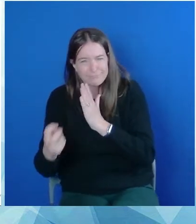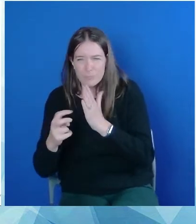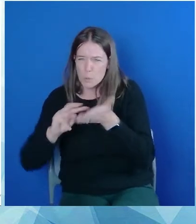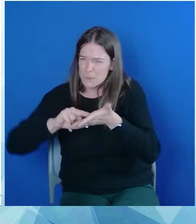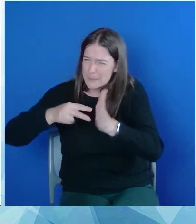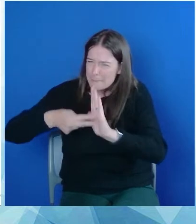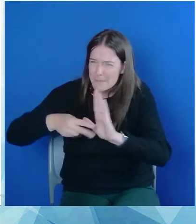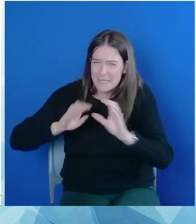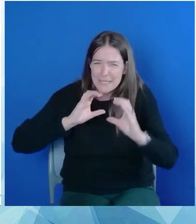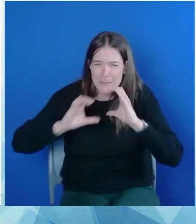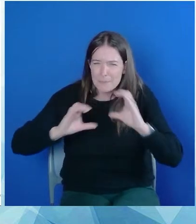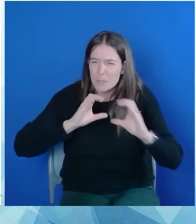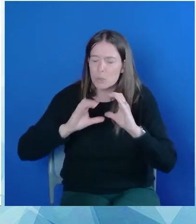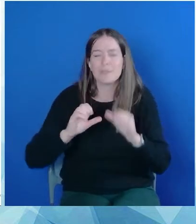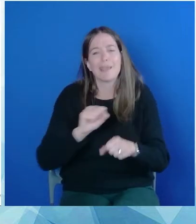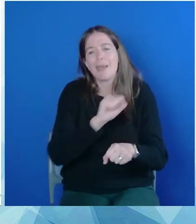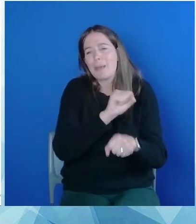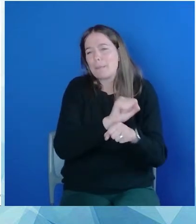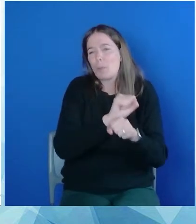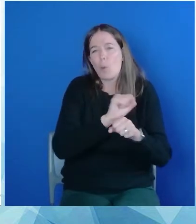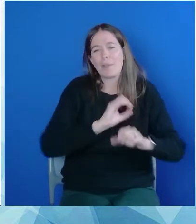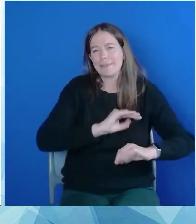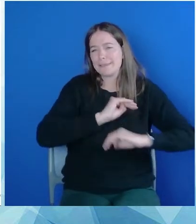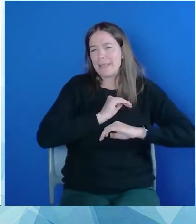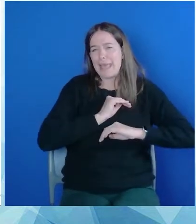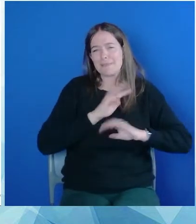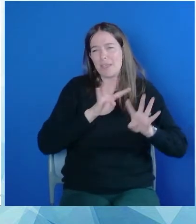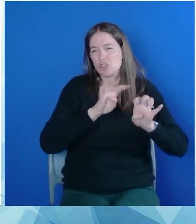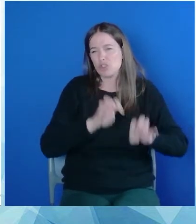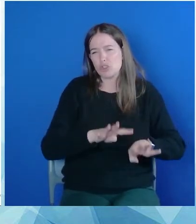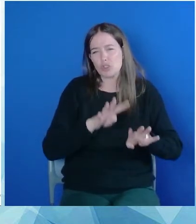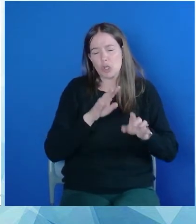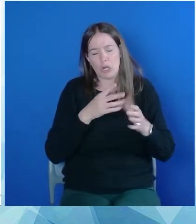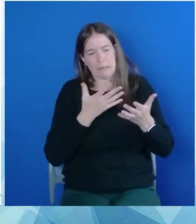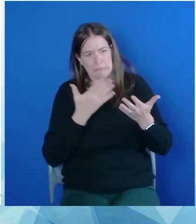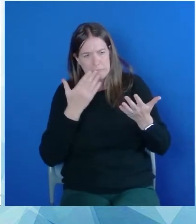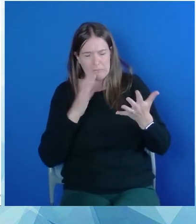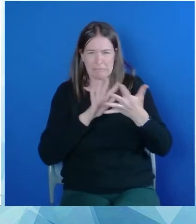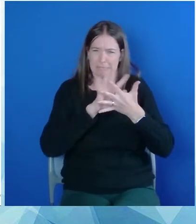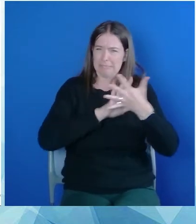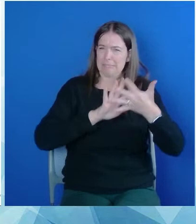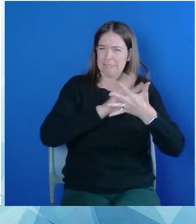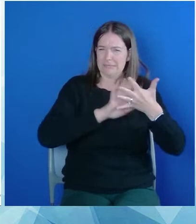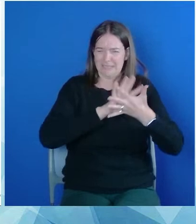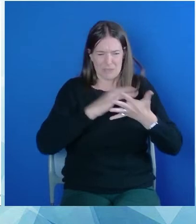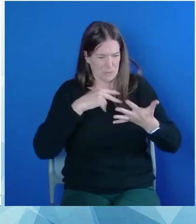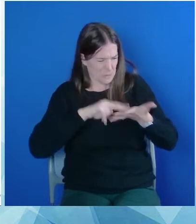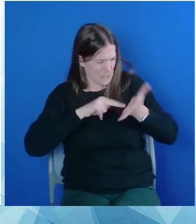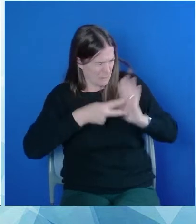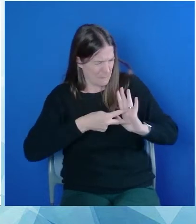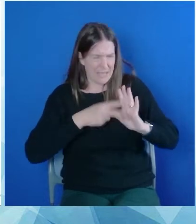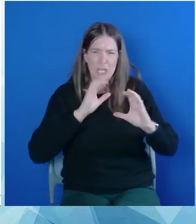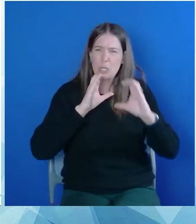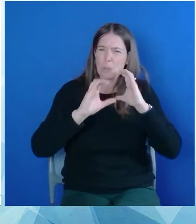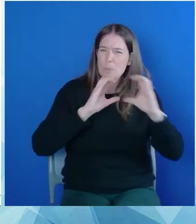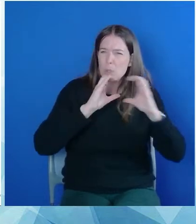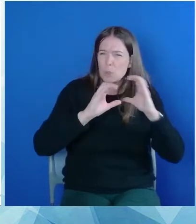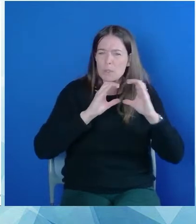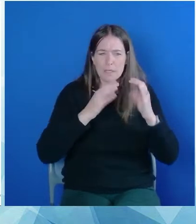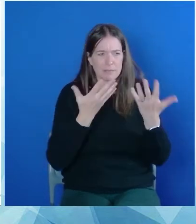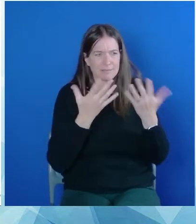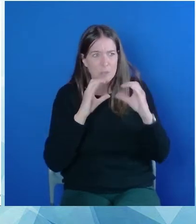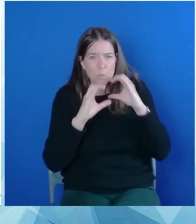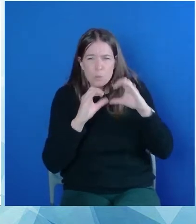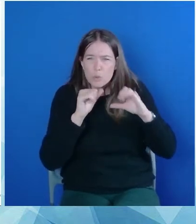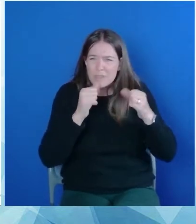at what people are really talking about when they say they're not being communicated to or communication is not